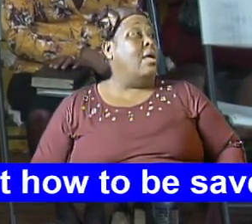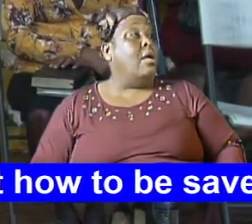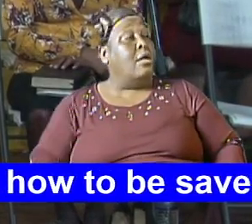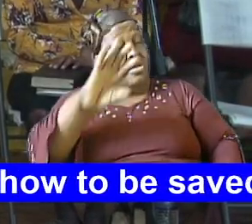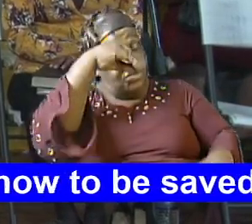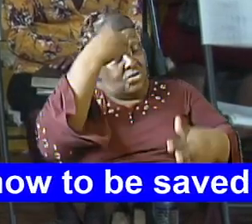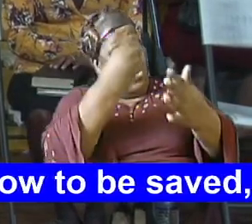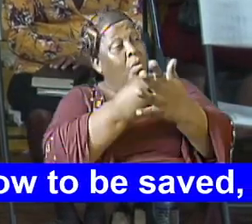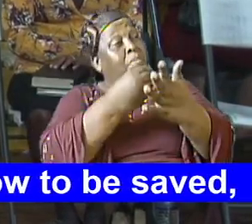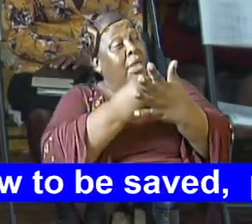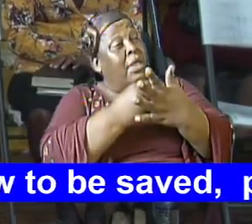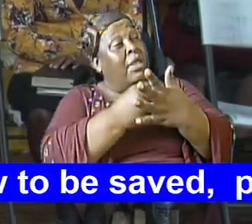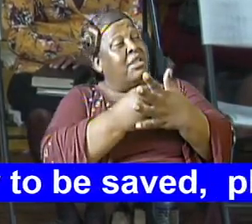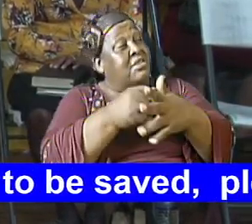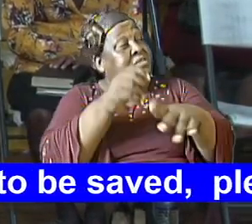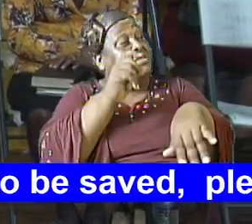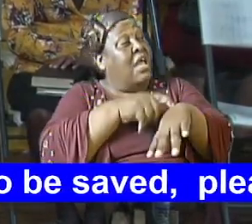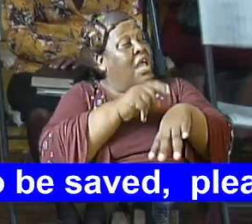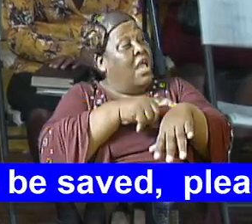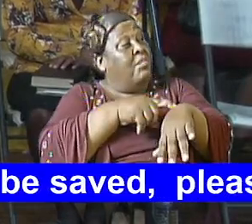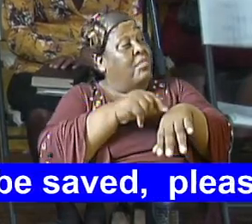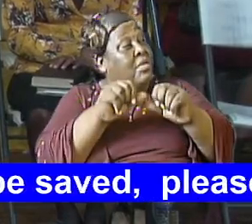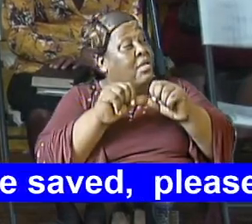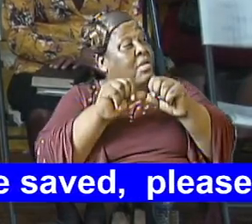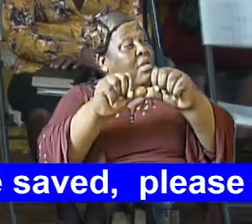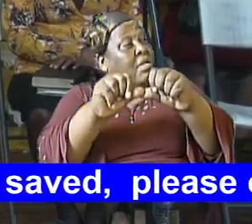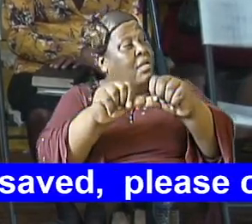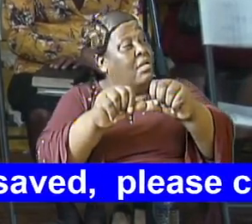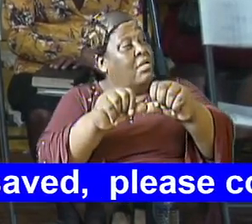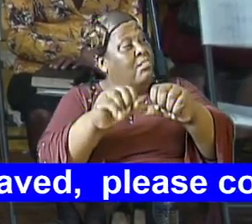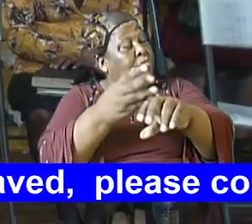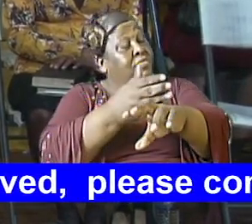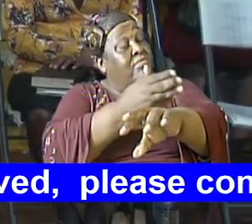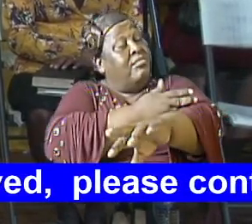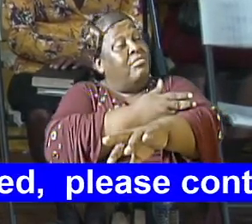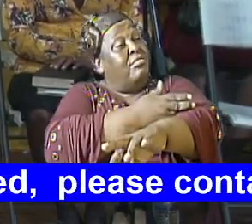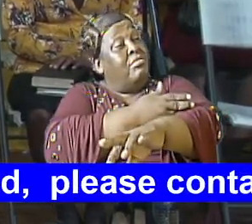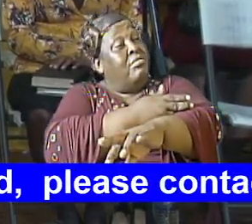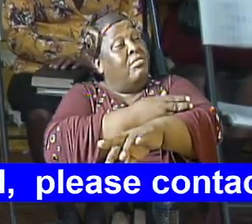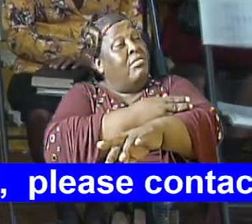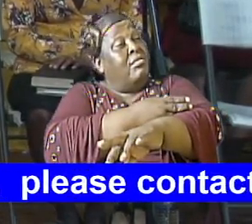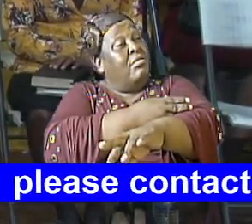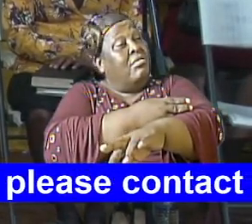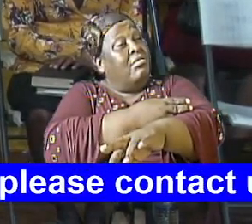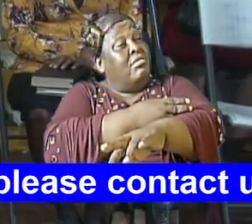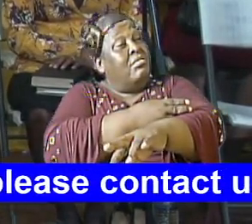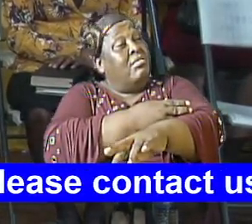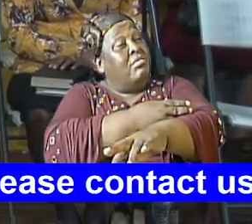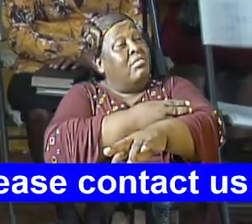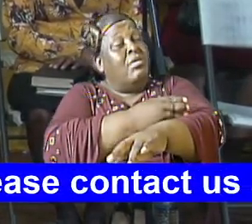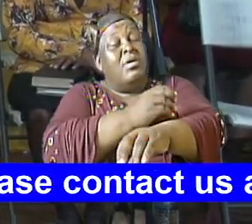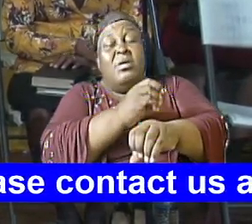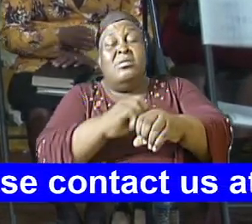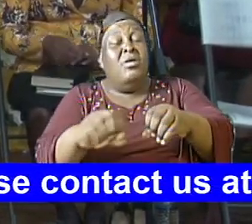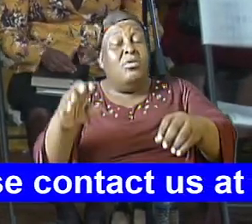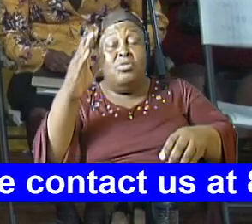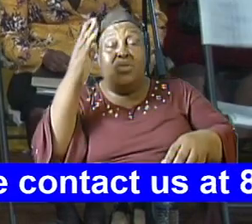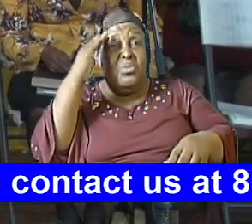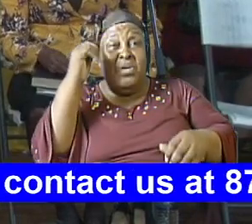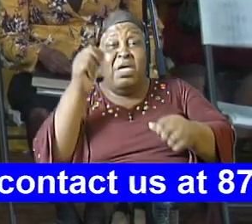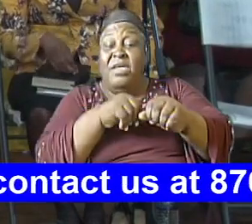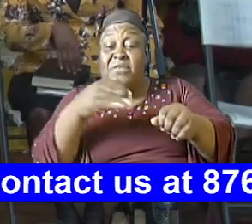Just obey, and as time goes along, progressive revelation, right? We won't know necessarily everything in one